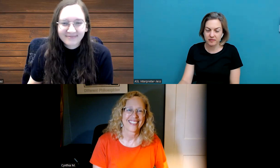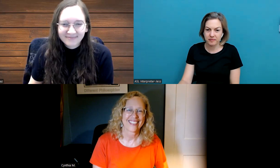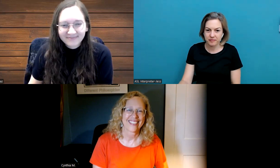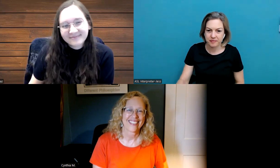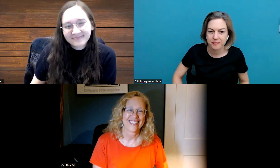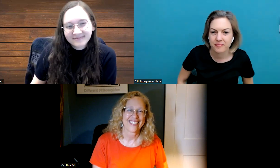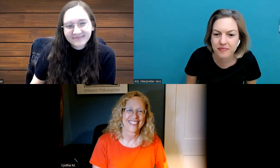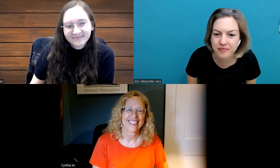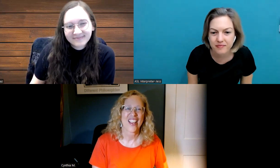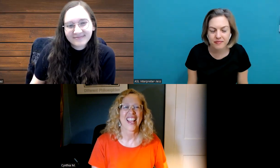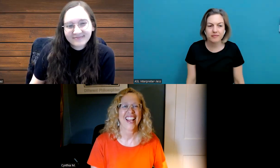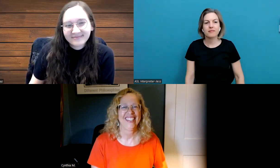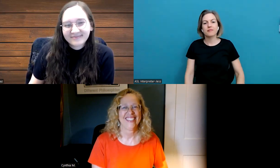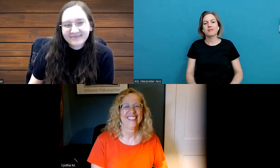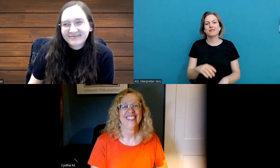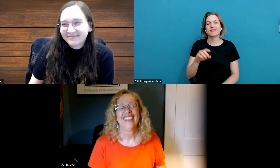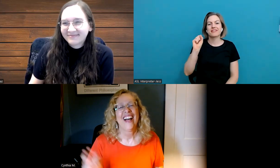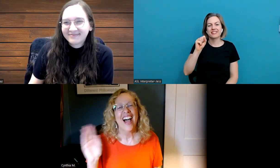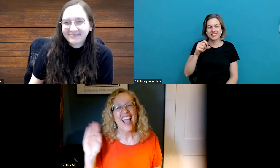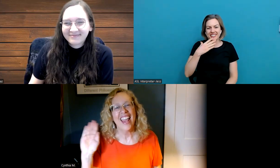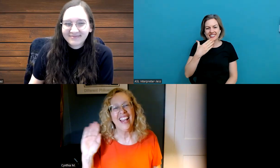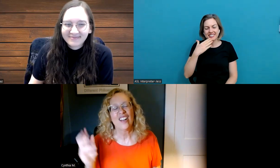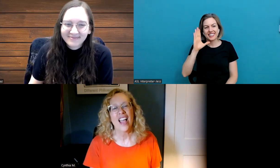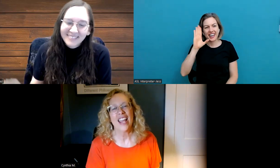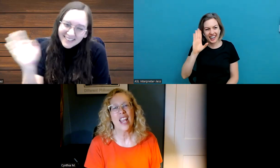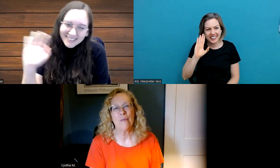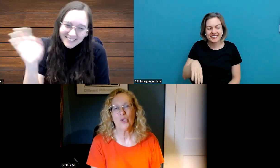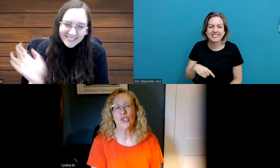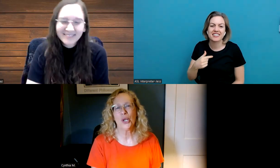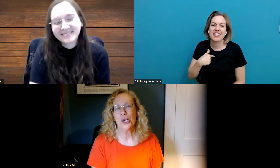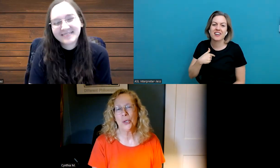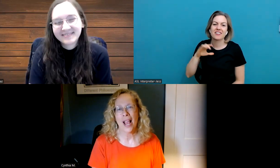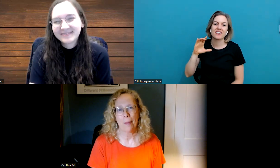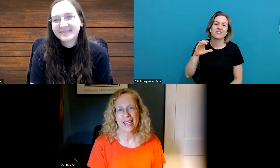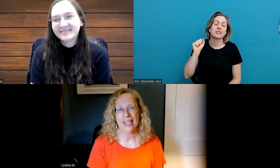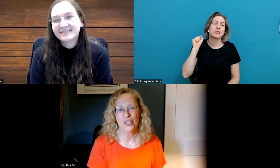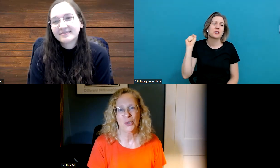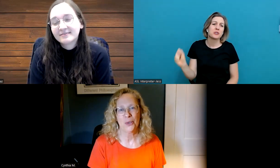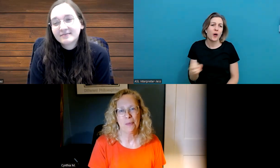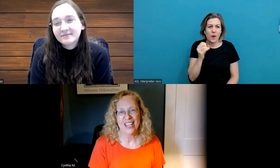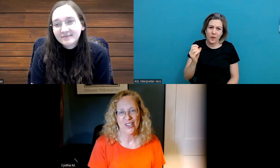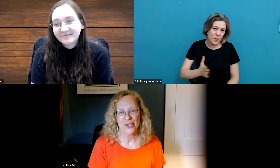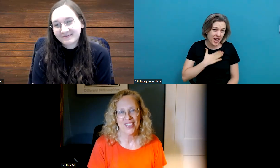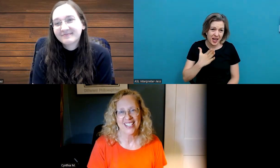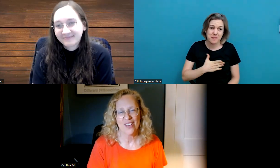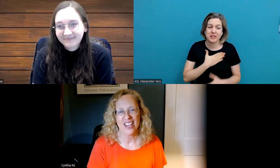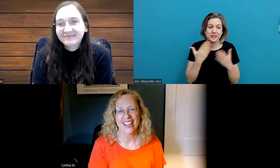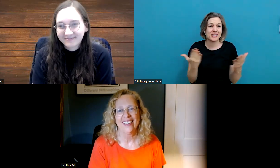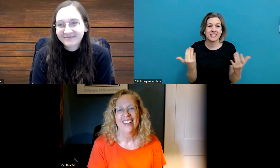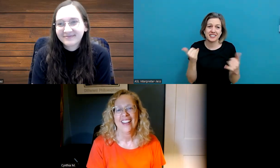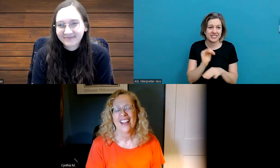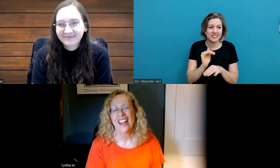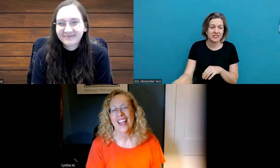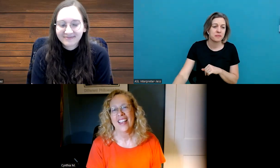herself. Okay. Hi, I am so happy to be here this